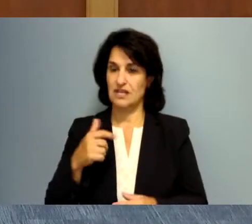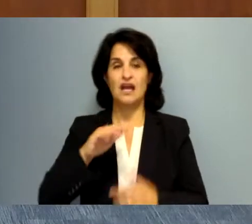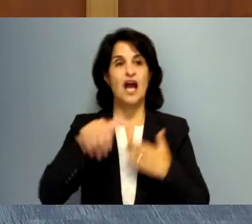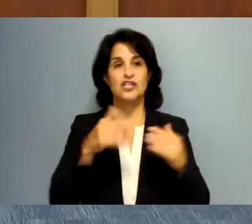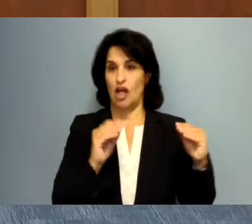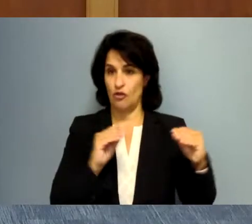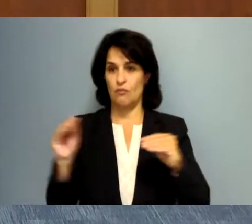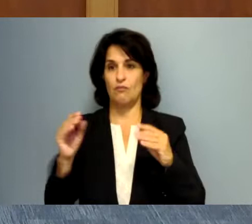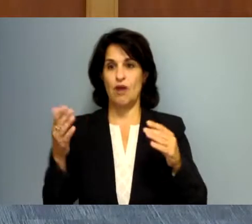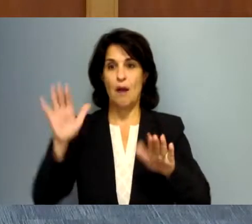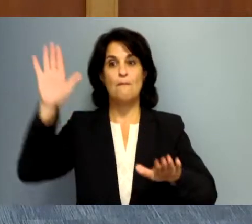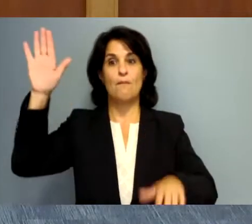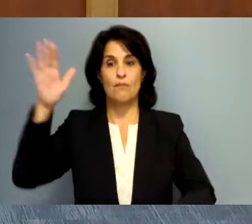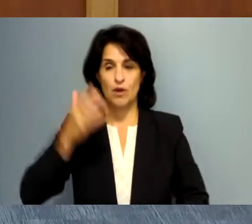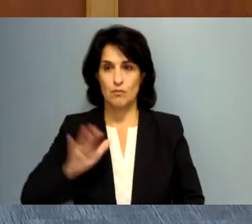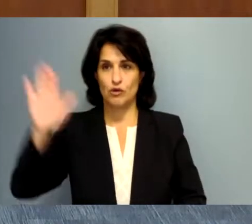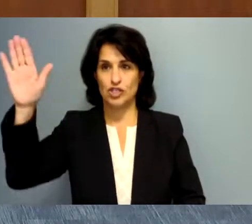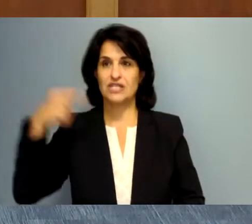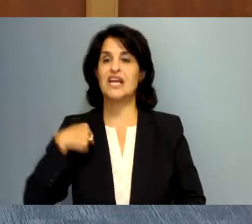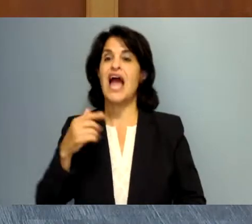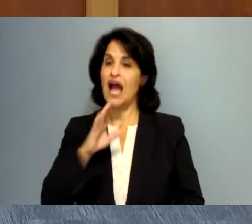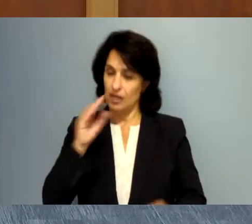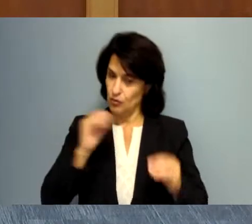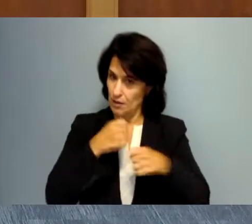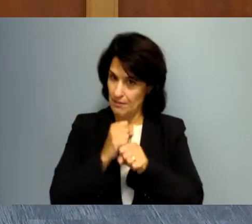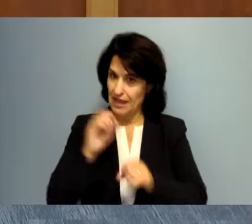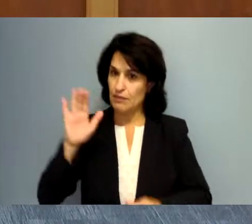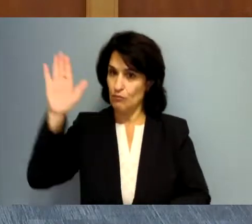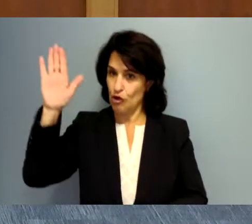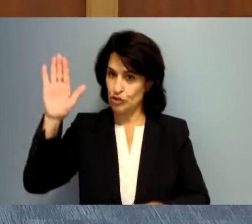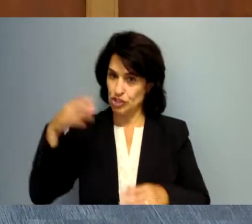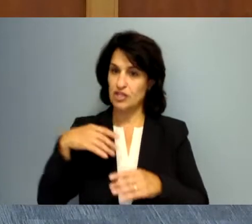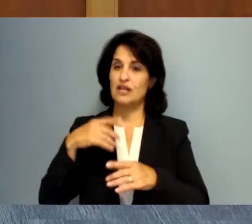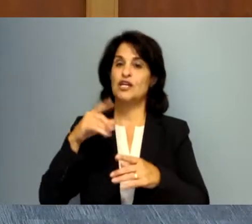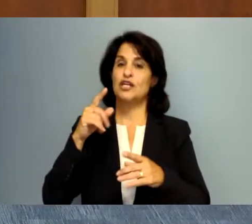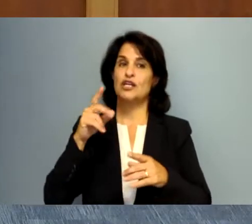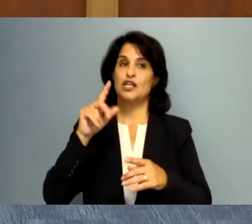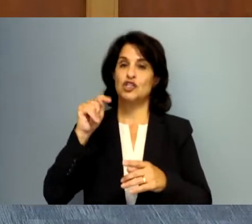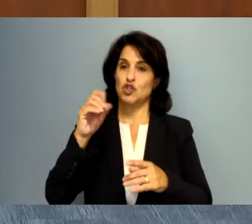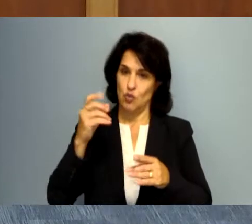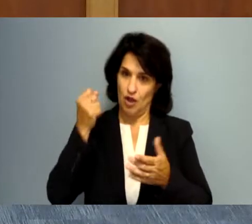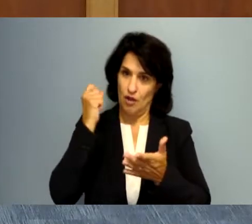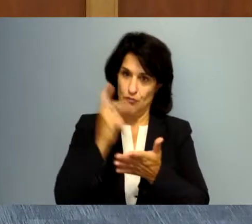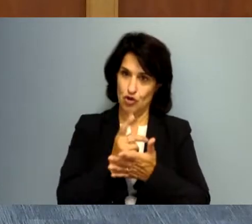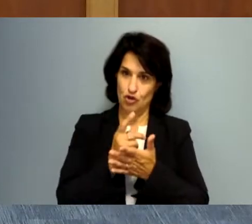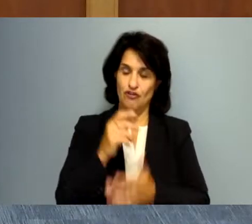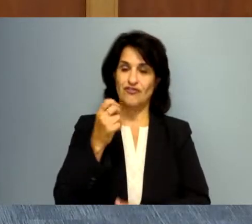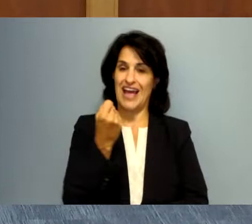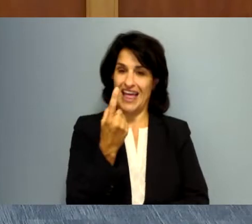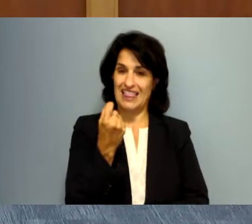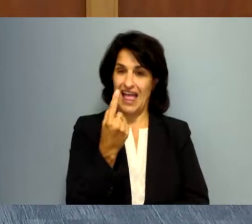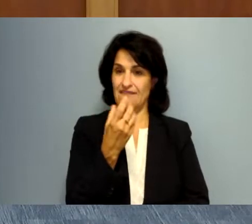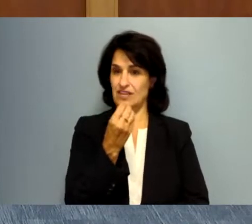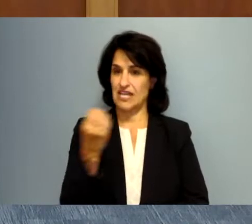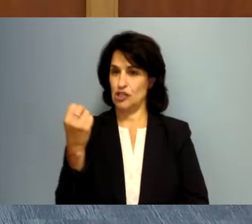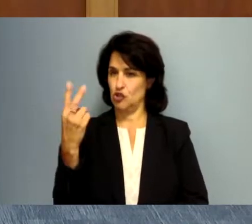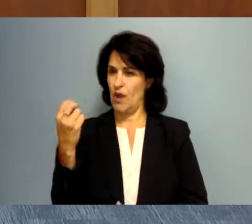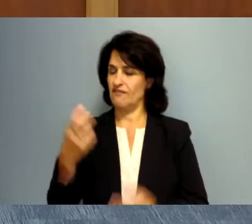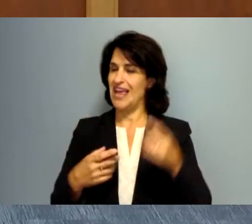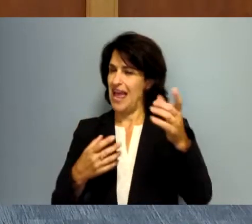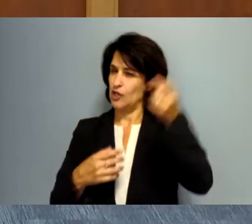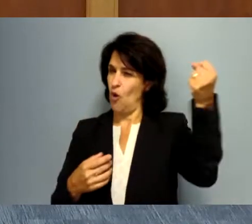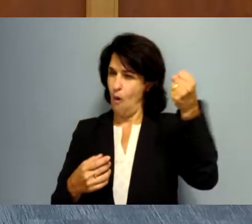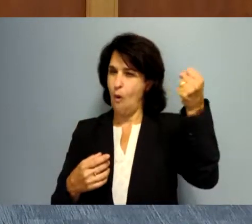I will make a motion to approve items 11 and 12 and a motion to table 9